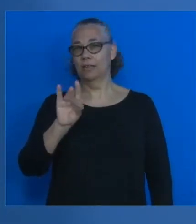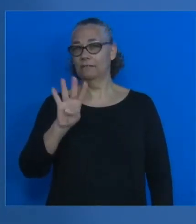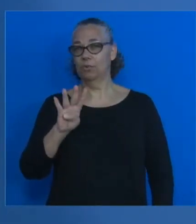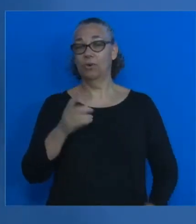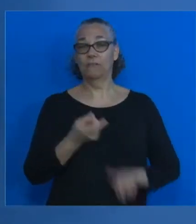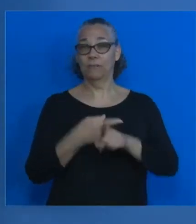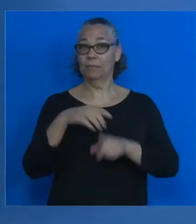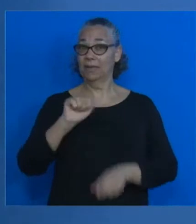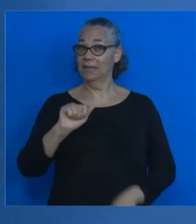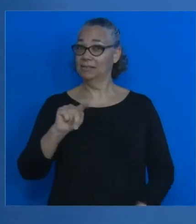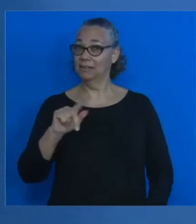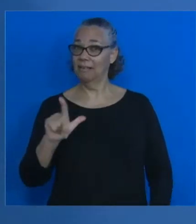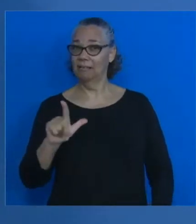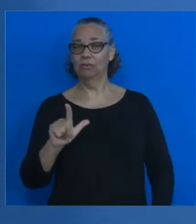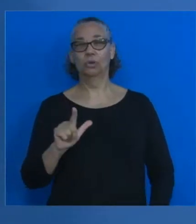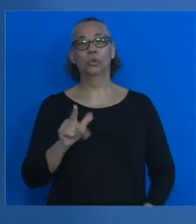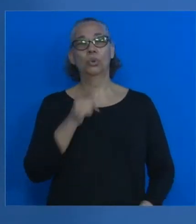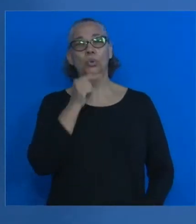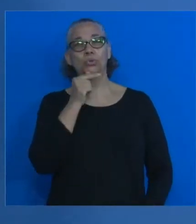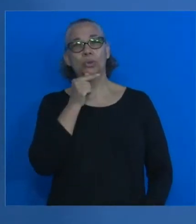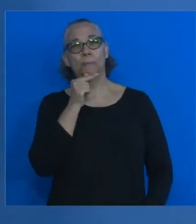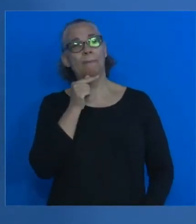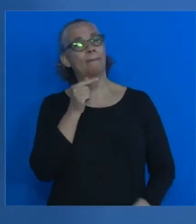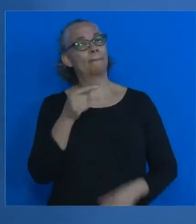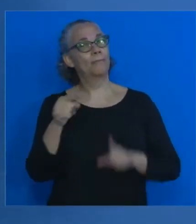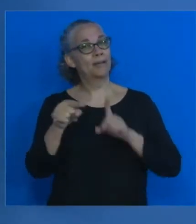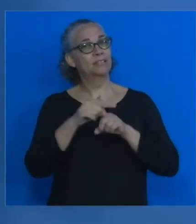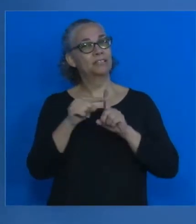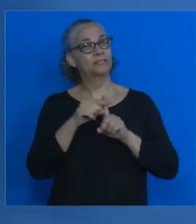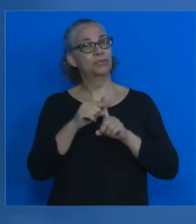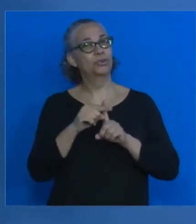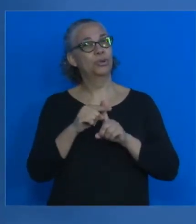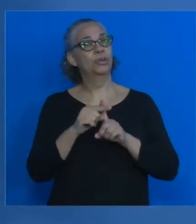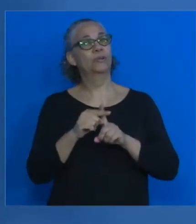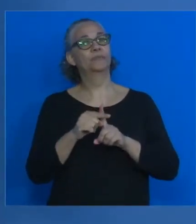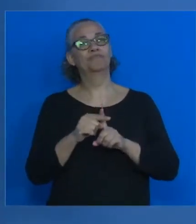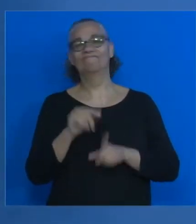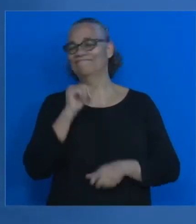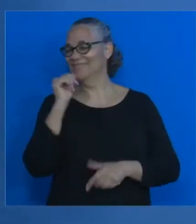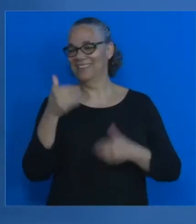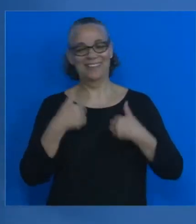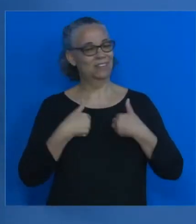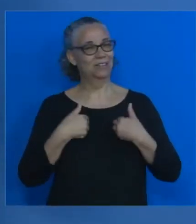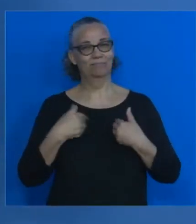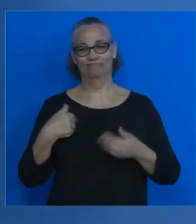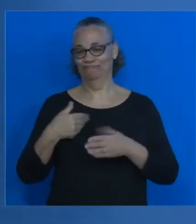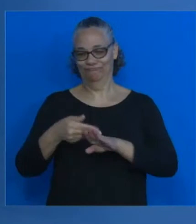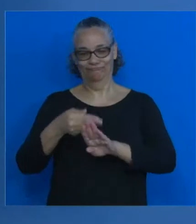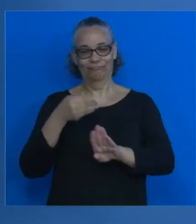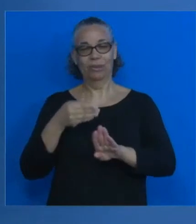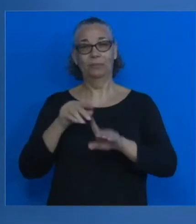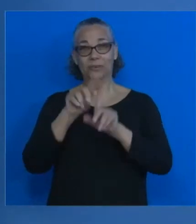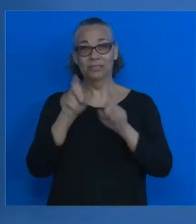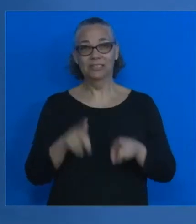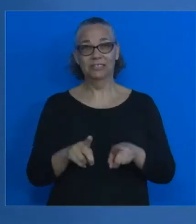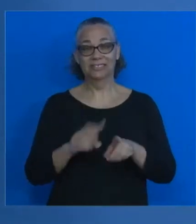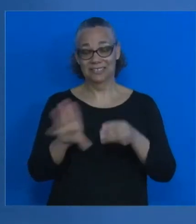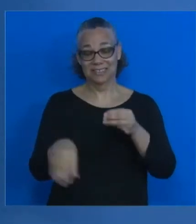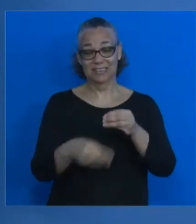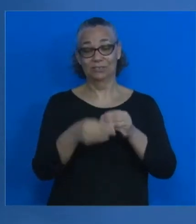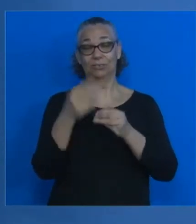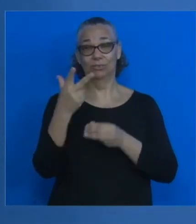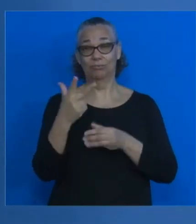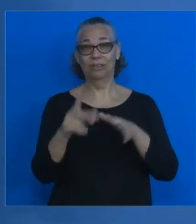of November 2020 who tested positive on their arrival tests, having not had a pre-test. The additional 3 cases